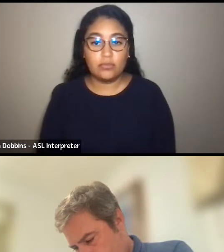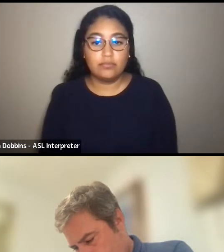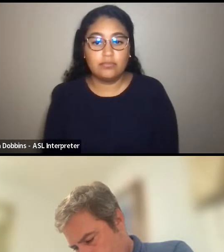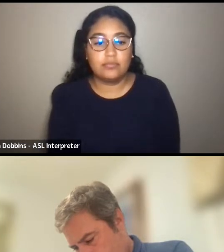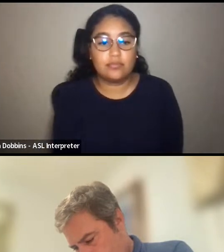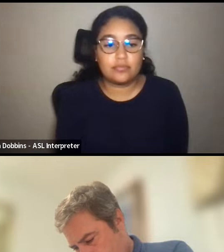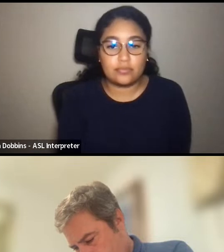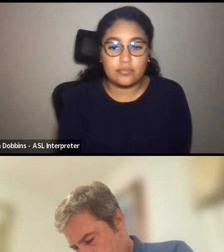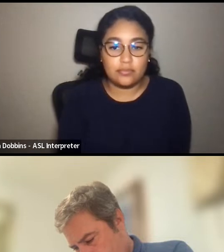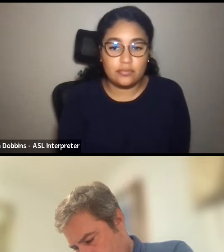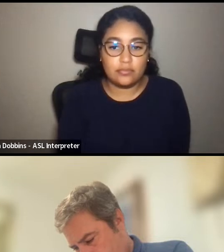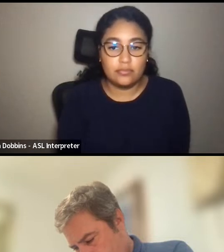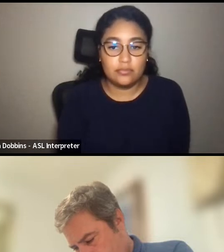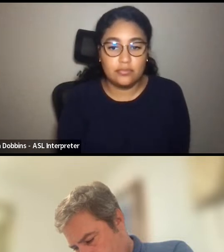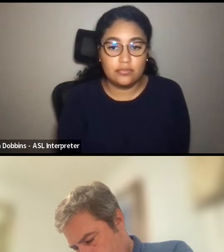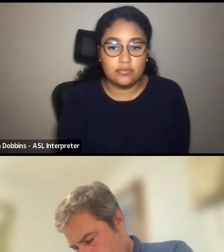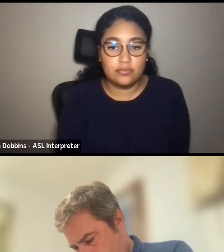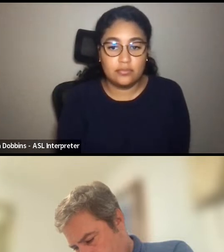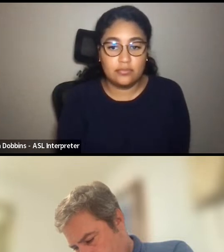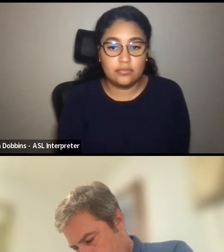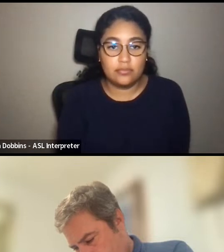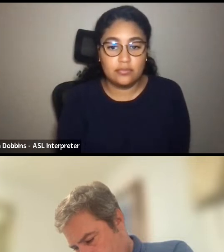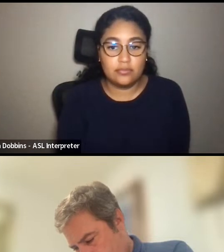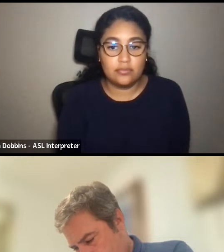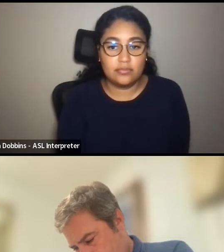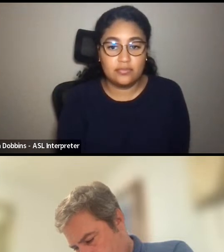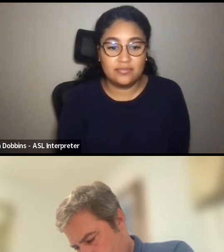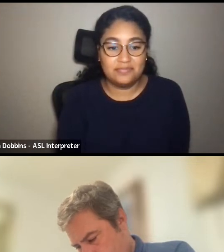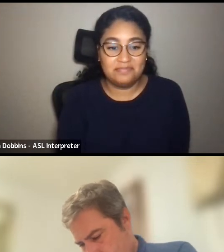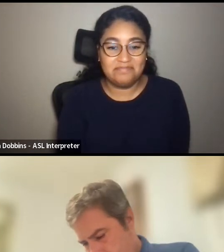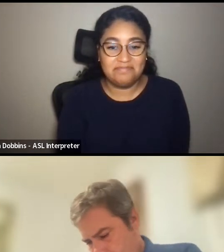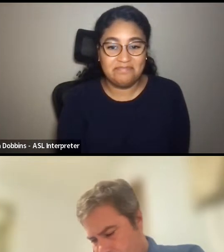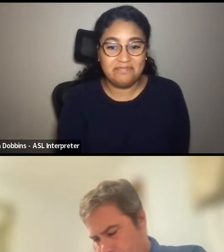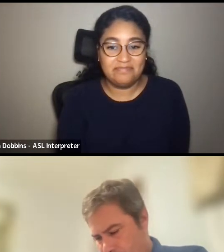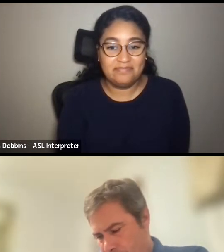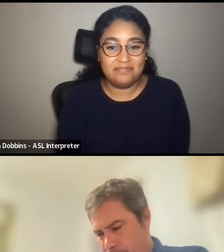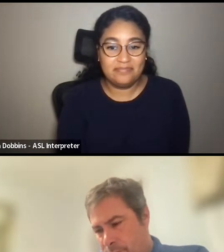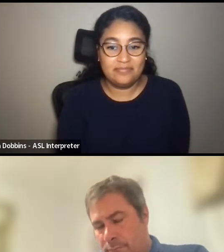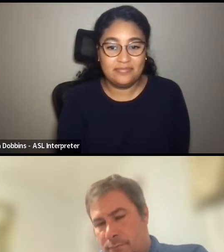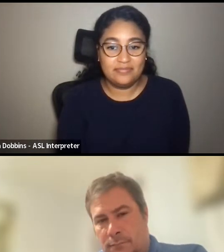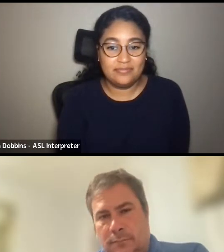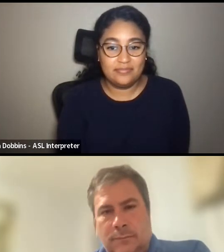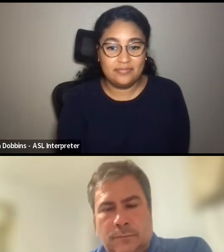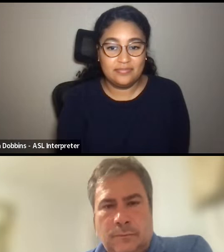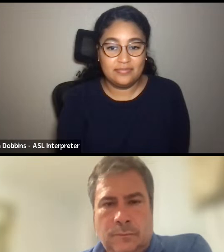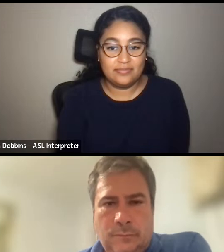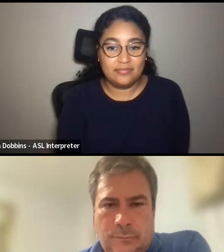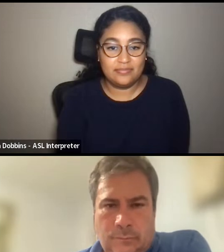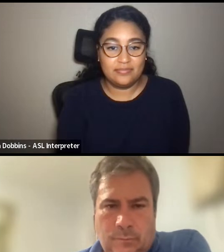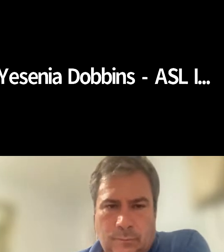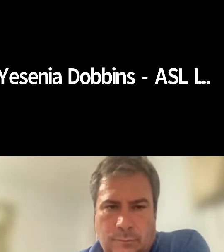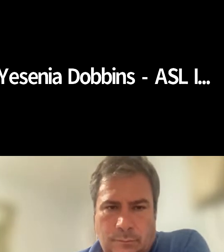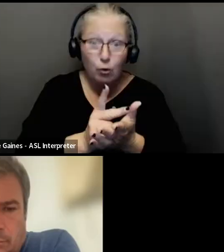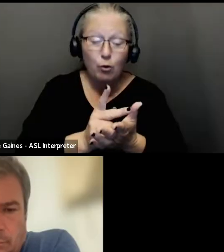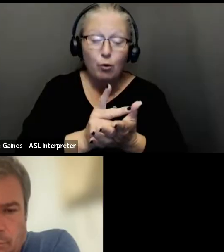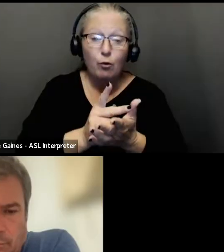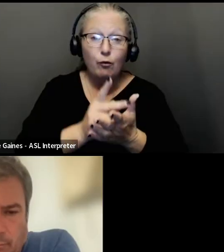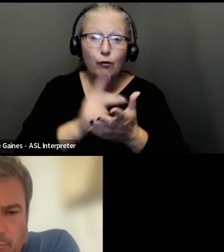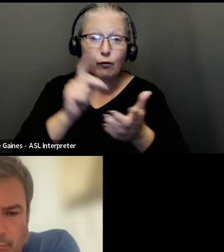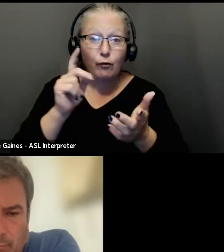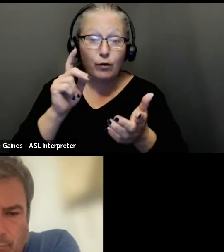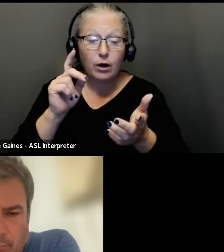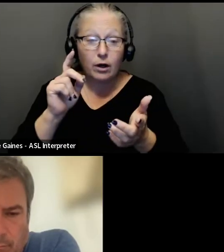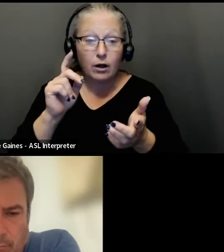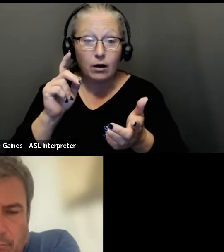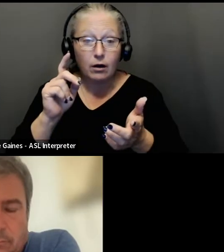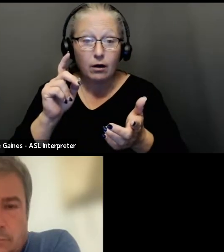get in, tell you what's going on, and get out of here. So our reopeners were approved and ratified by